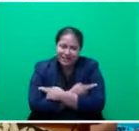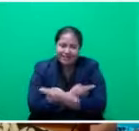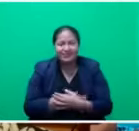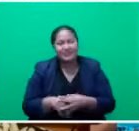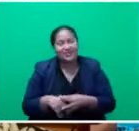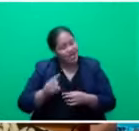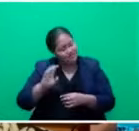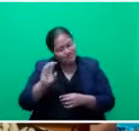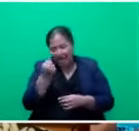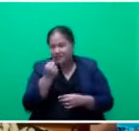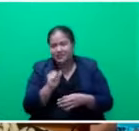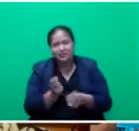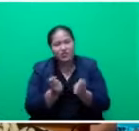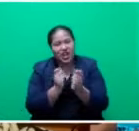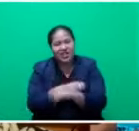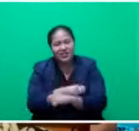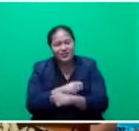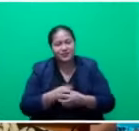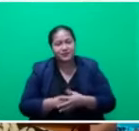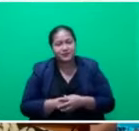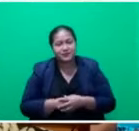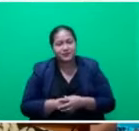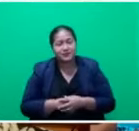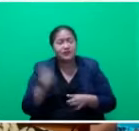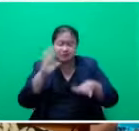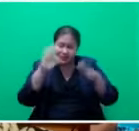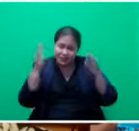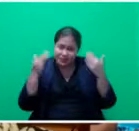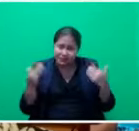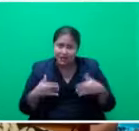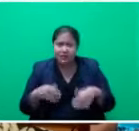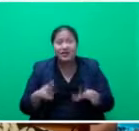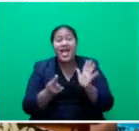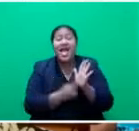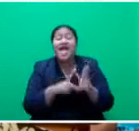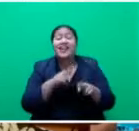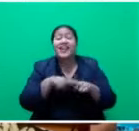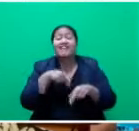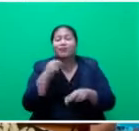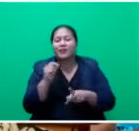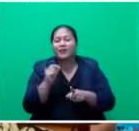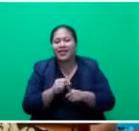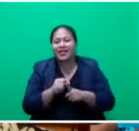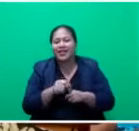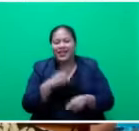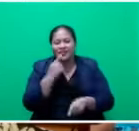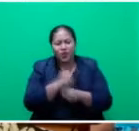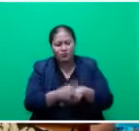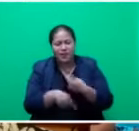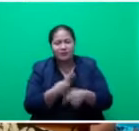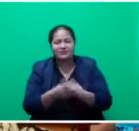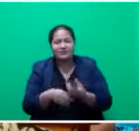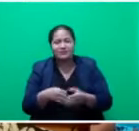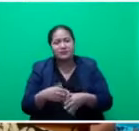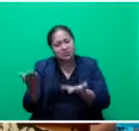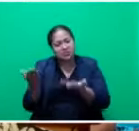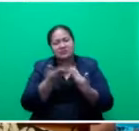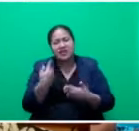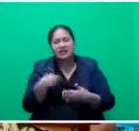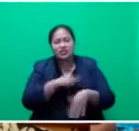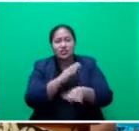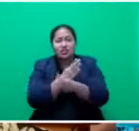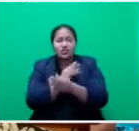change. Mr. Speaker, the National Federation Party has brought about momentous change in our beloved nation since its